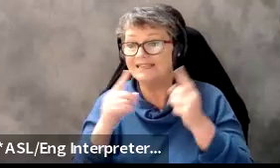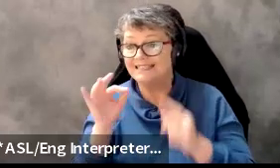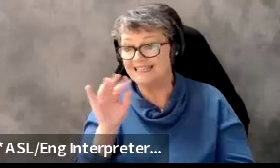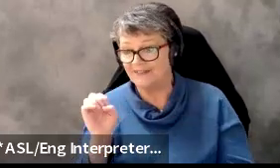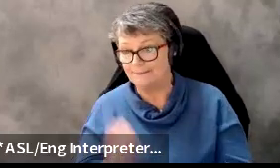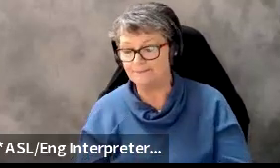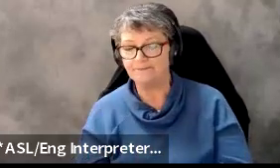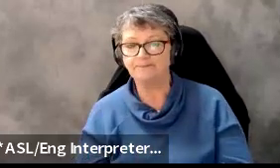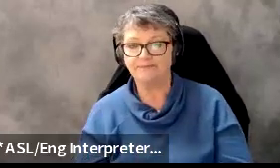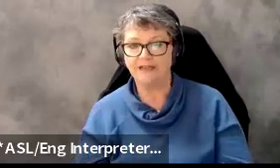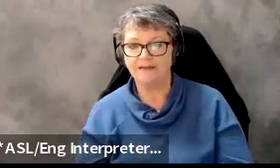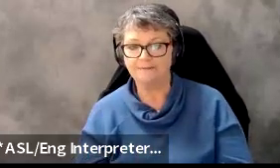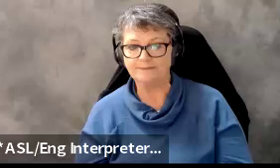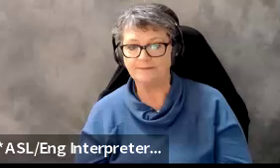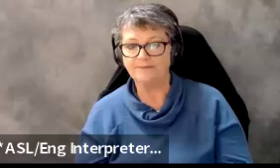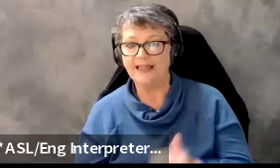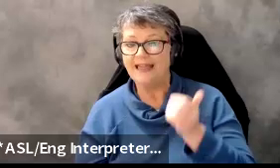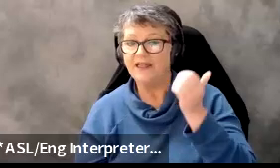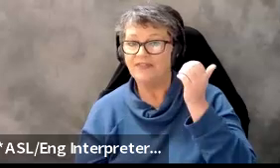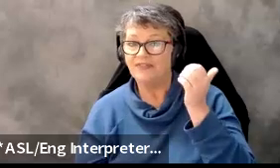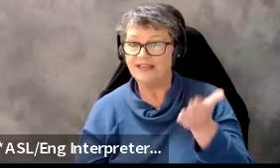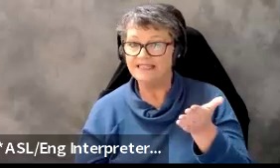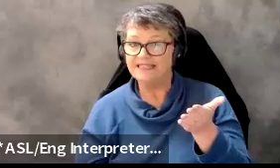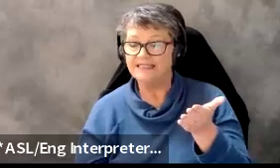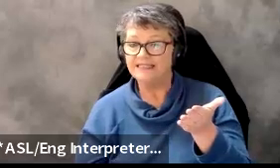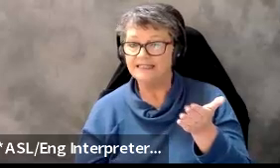This is